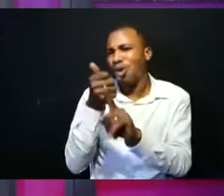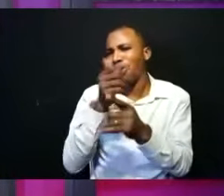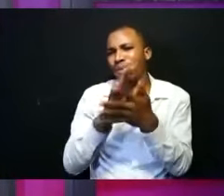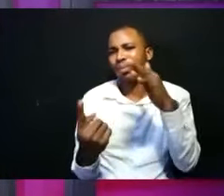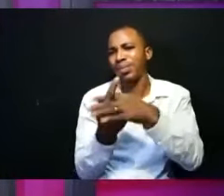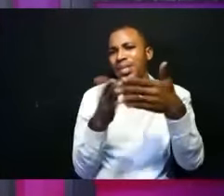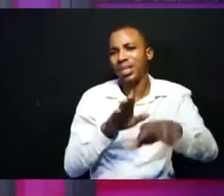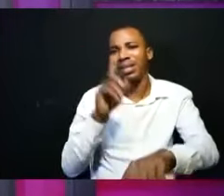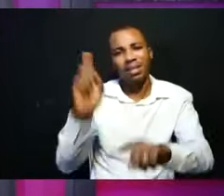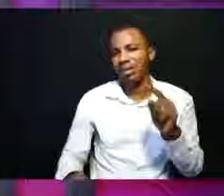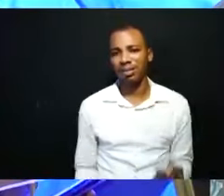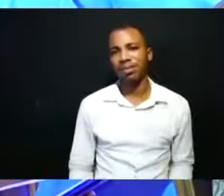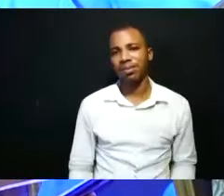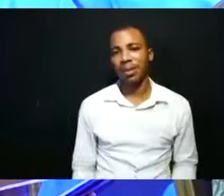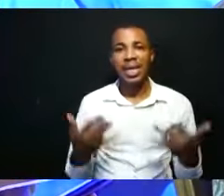34.